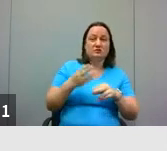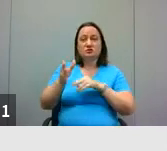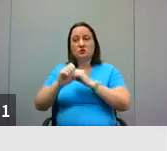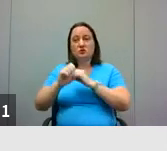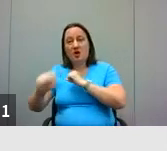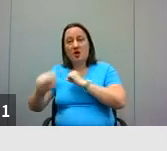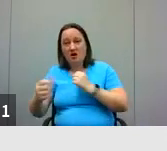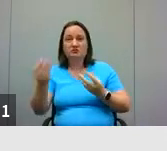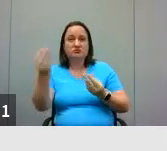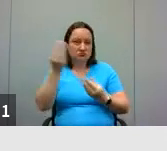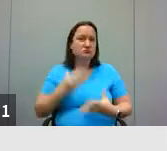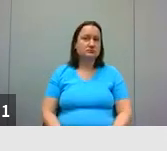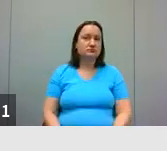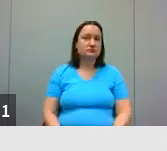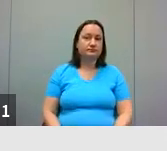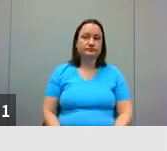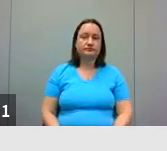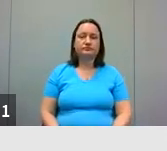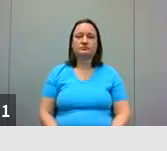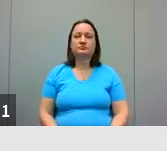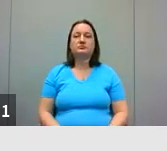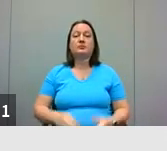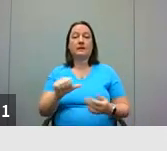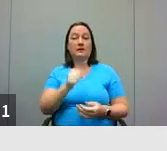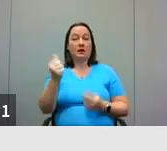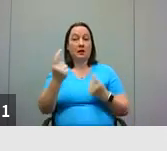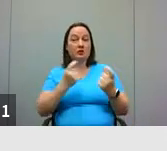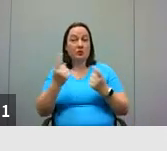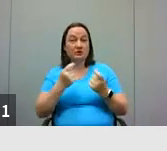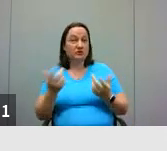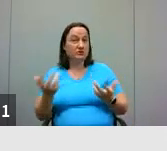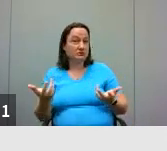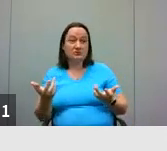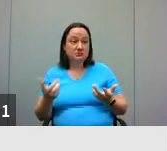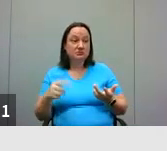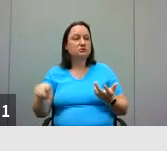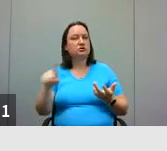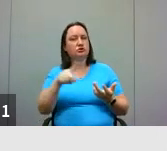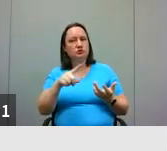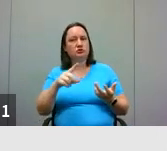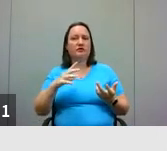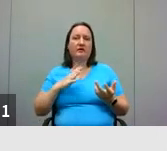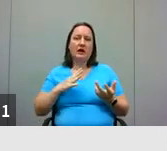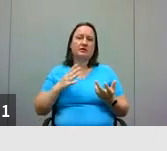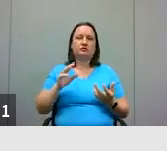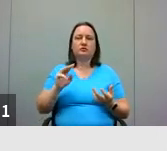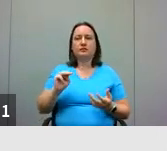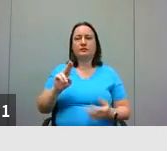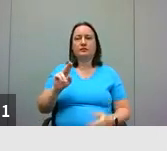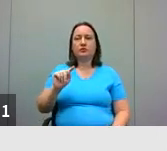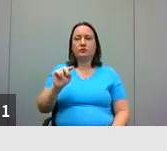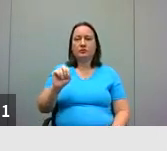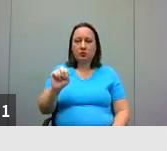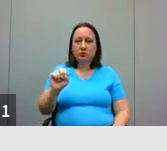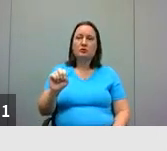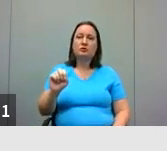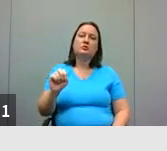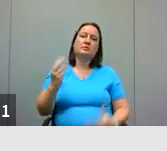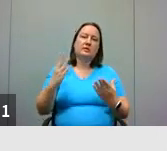And I think that unless you have any other questions, you are safe to maybe mute and go